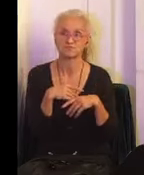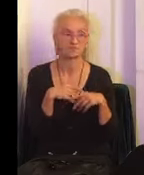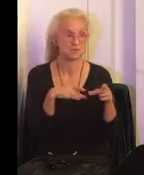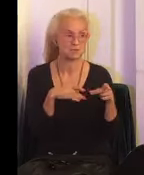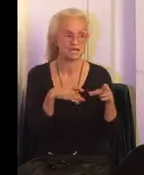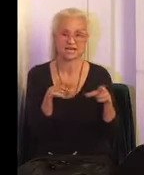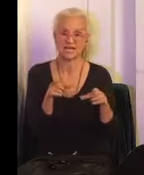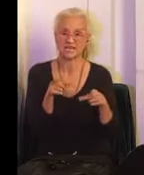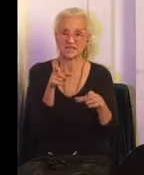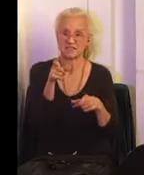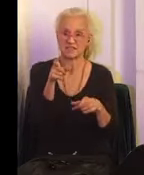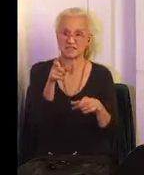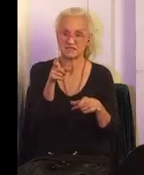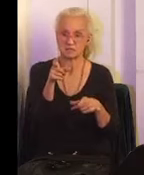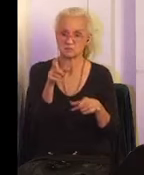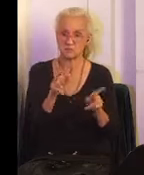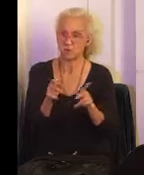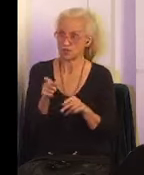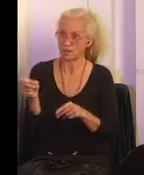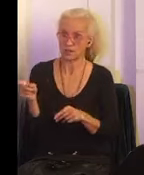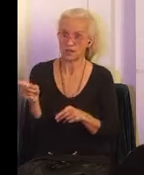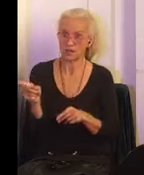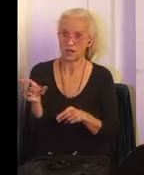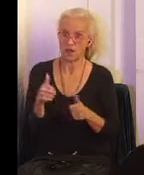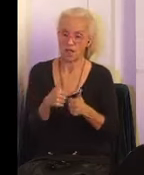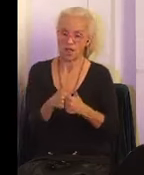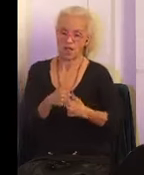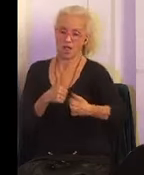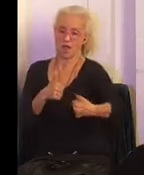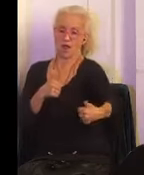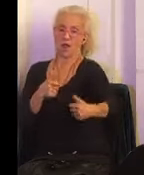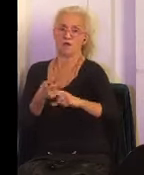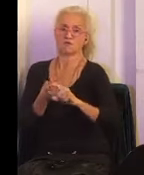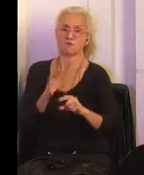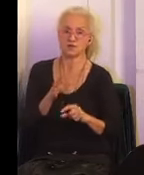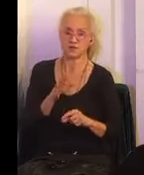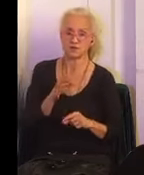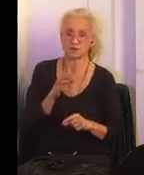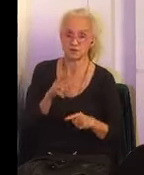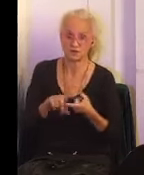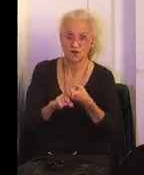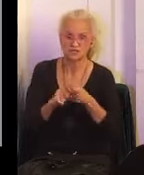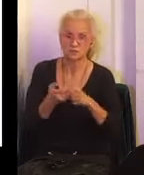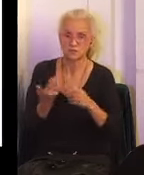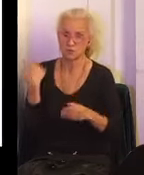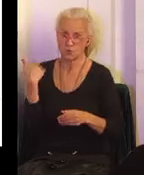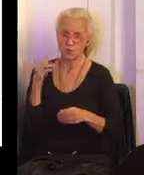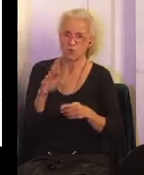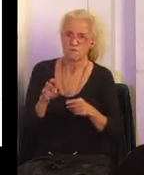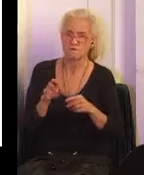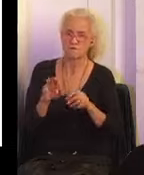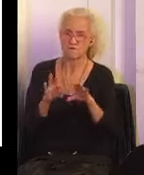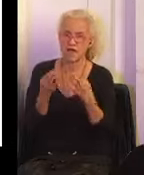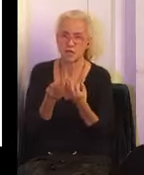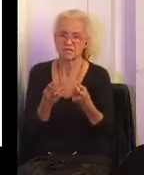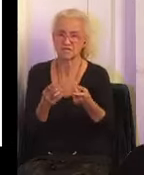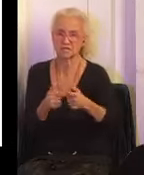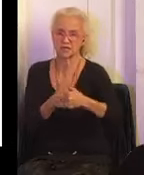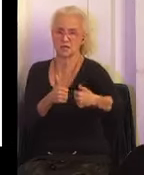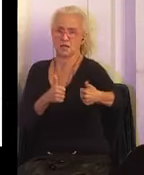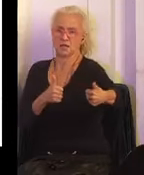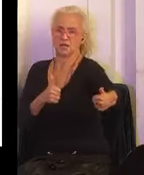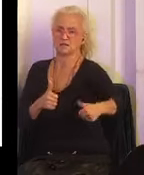Because they were estranged from their families or their former friends who did not accept them